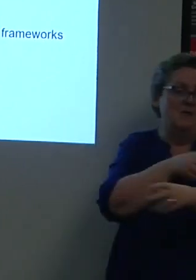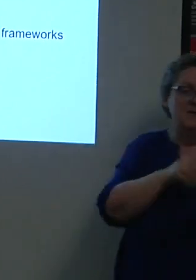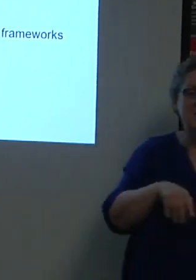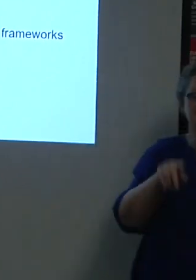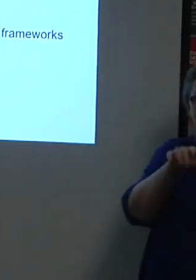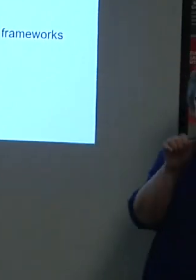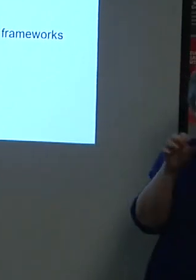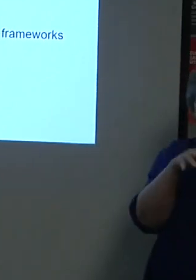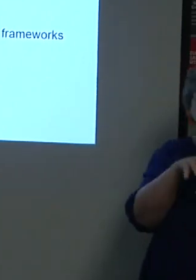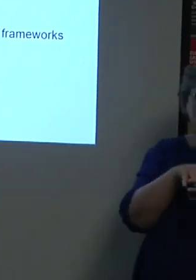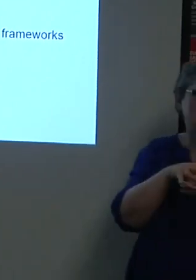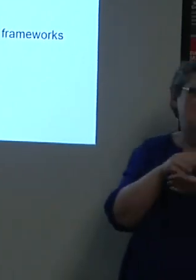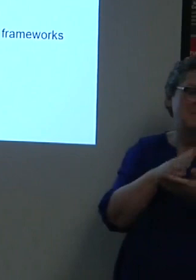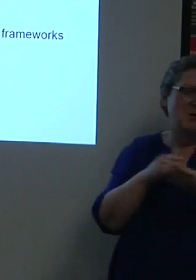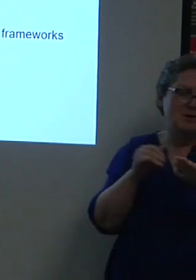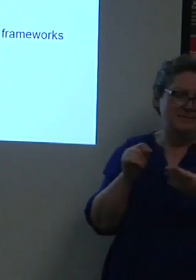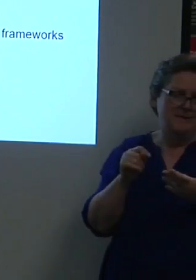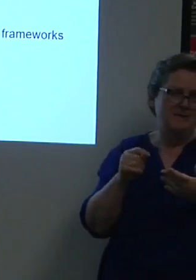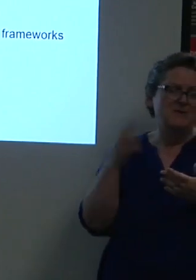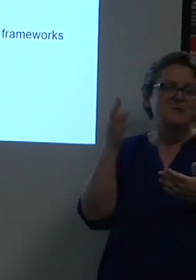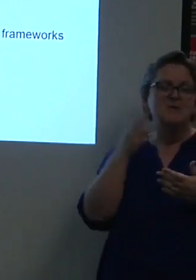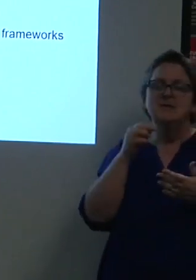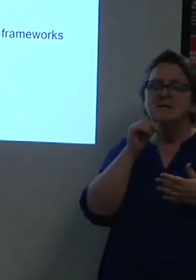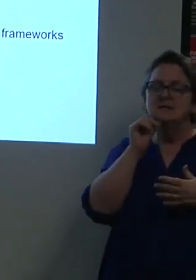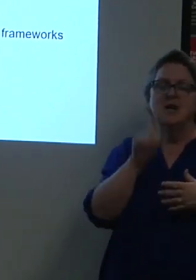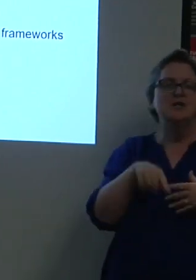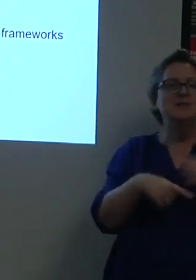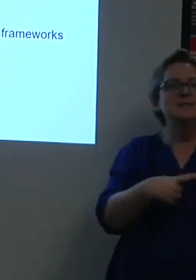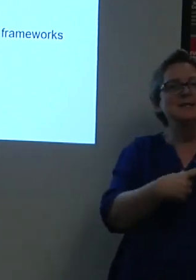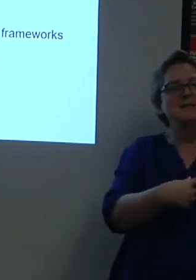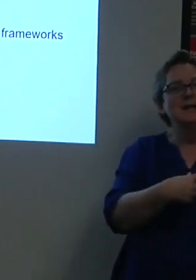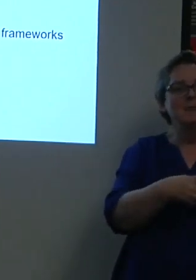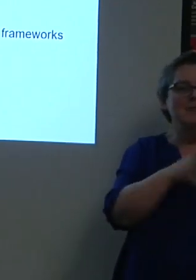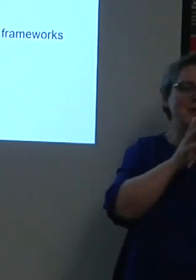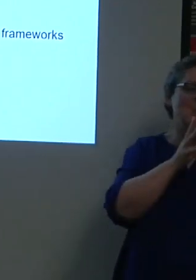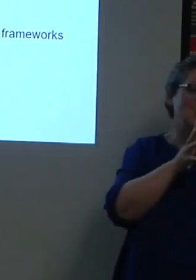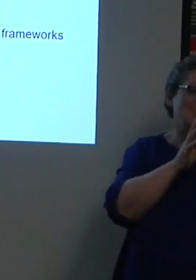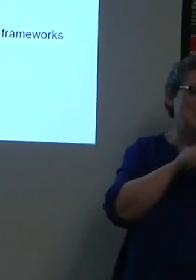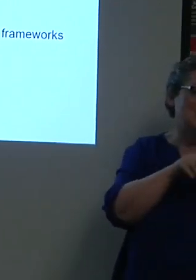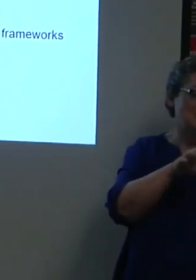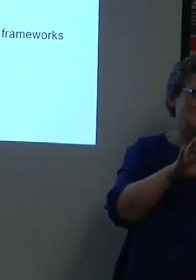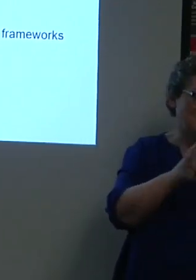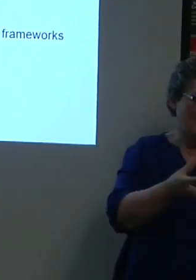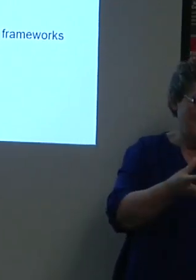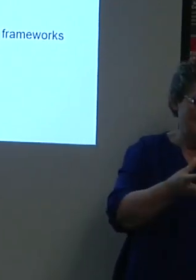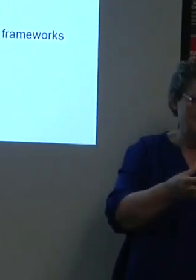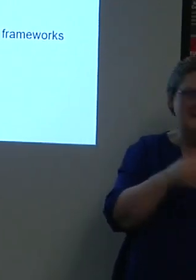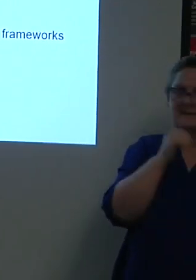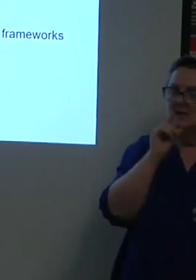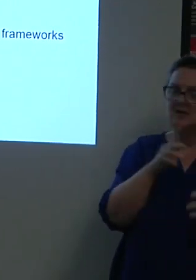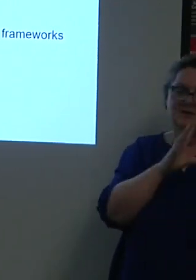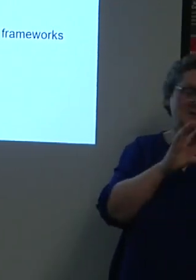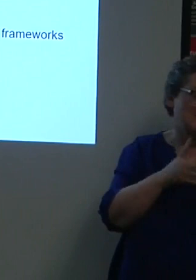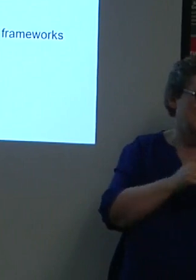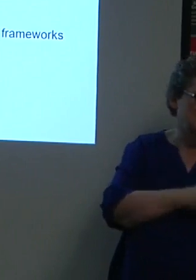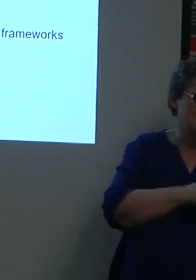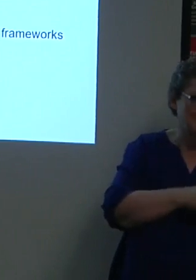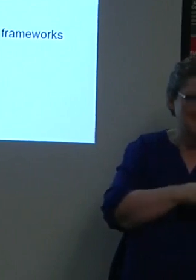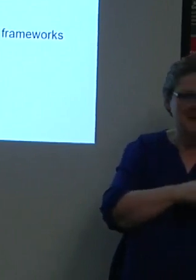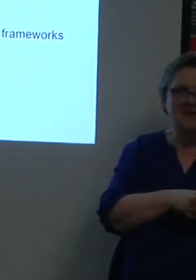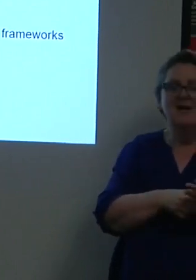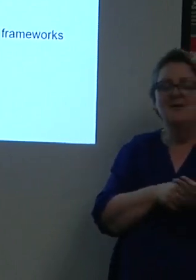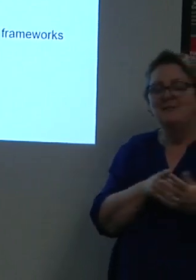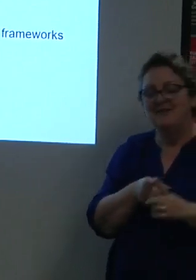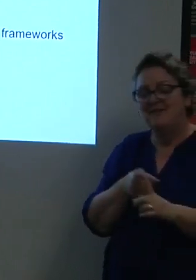of it. That's again one of the things that makes it not just an example and not just we're going to have a class discussion, but there's some sort